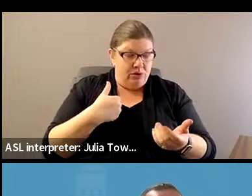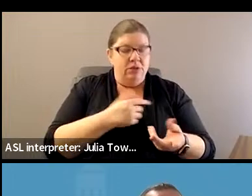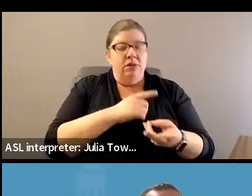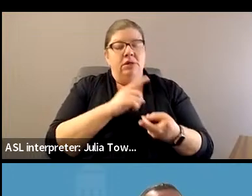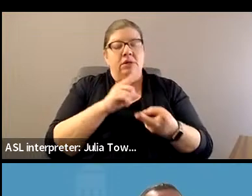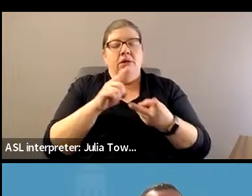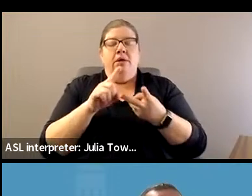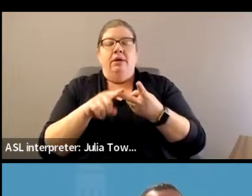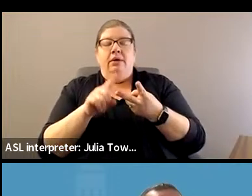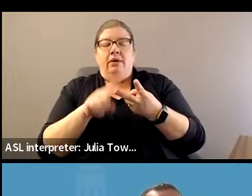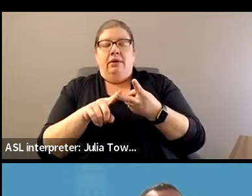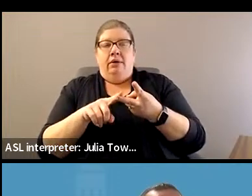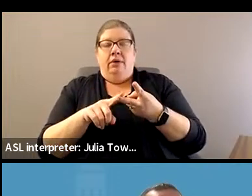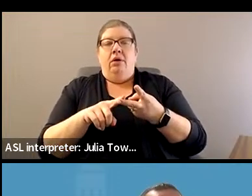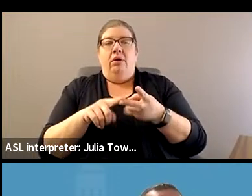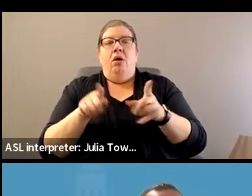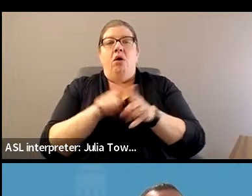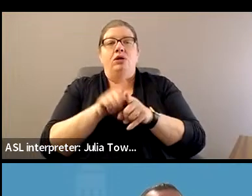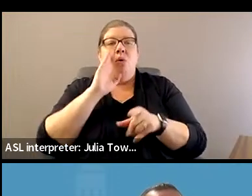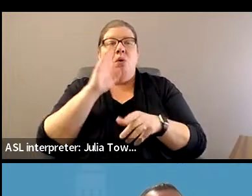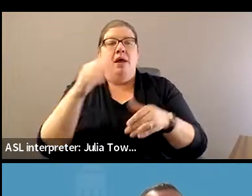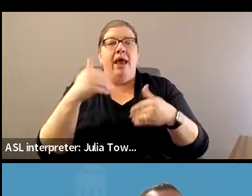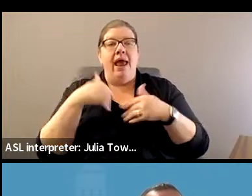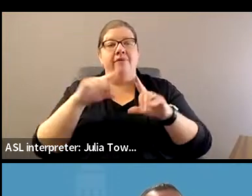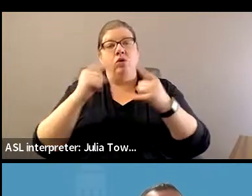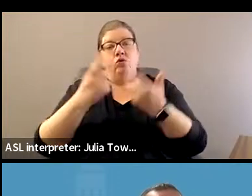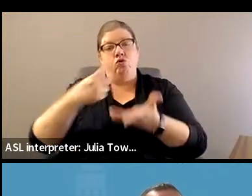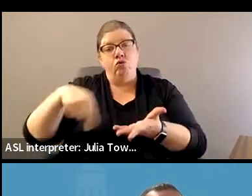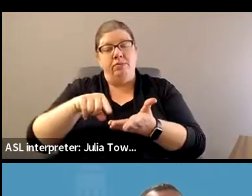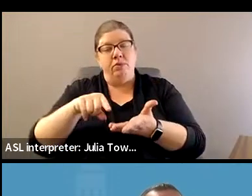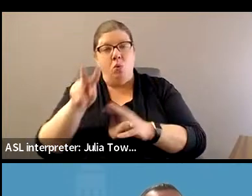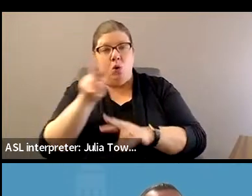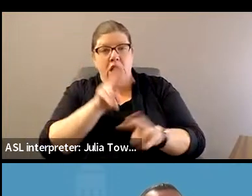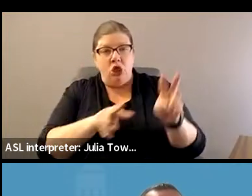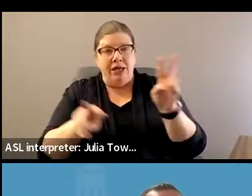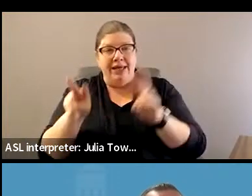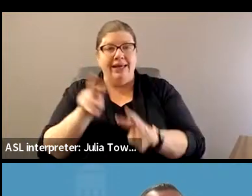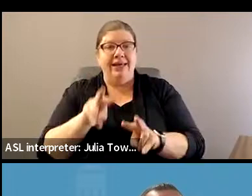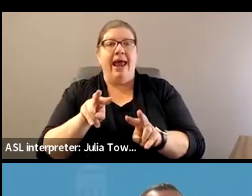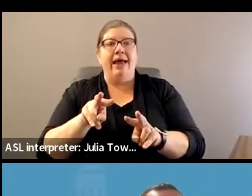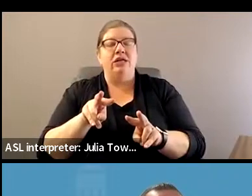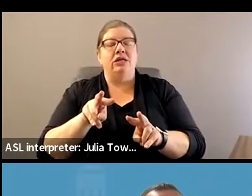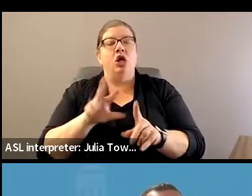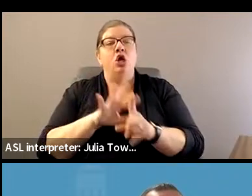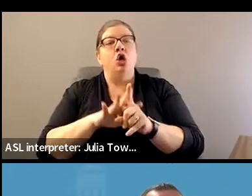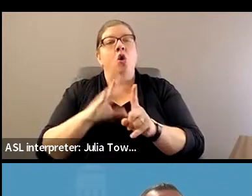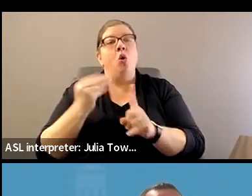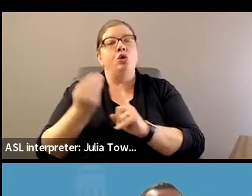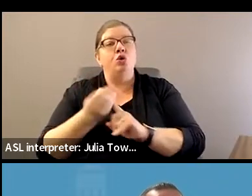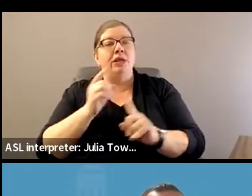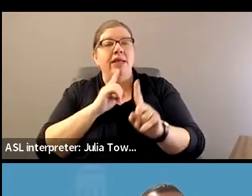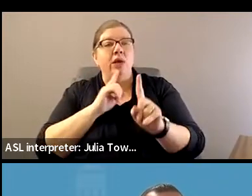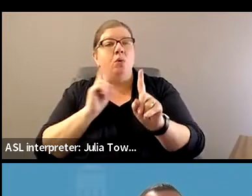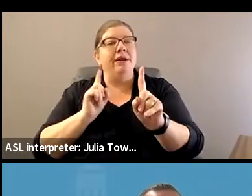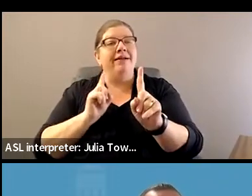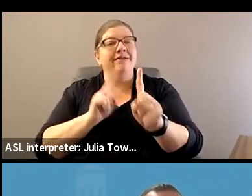And then we will also have a group looking at the culturally responsive